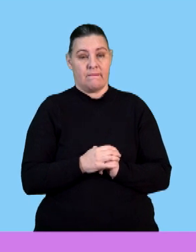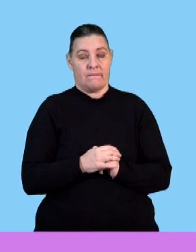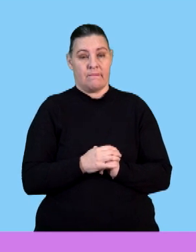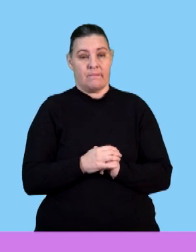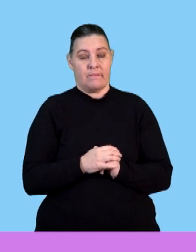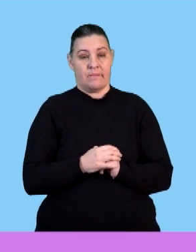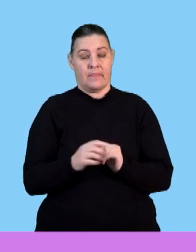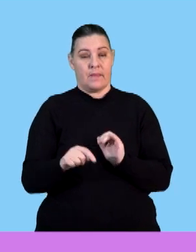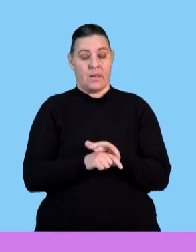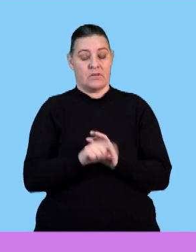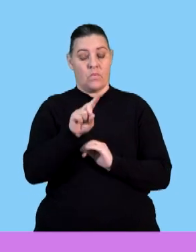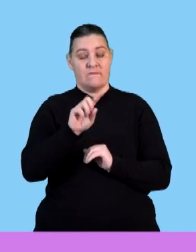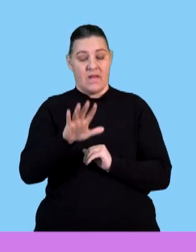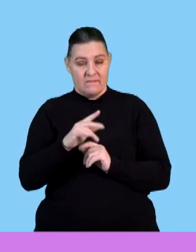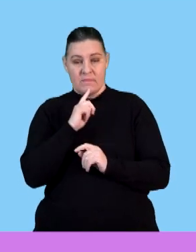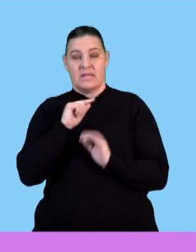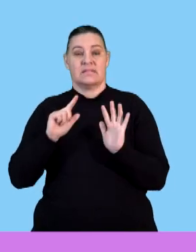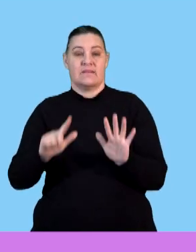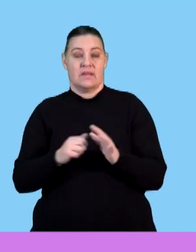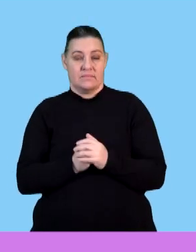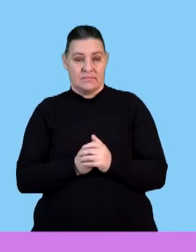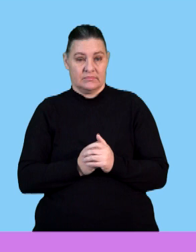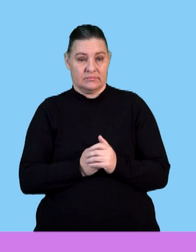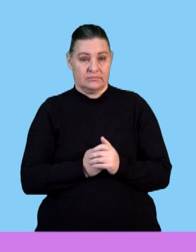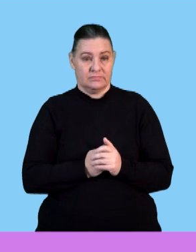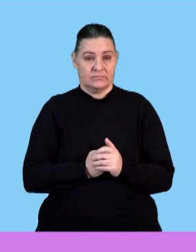Gives me 7. So that was 22.